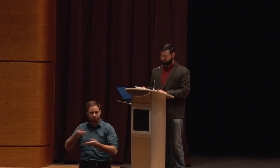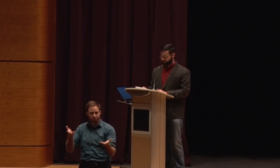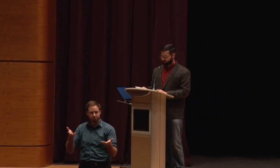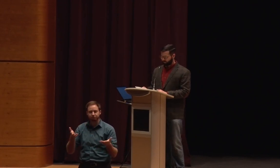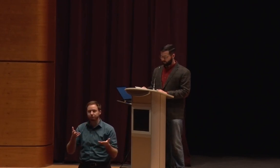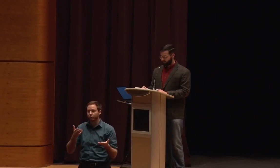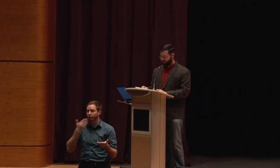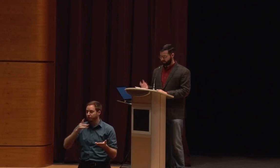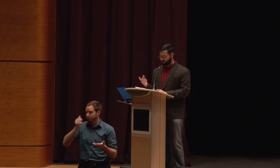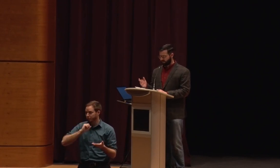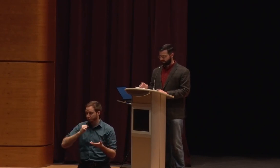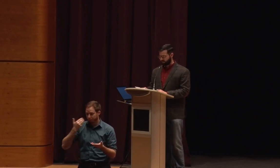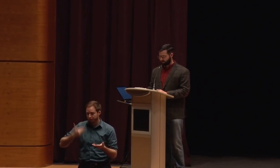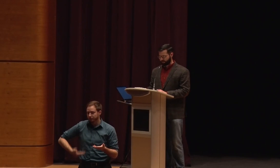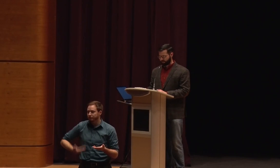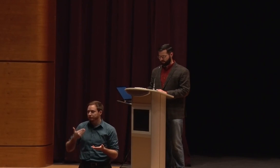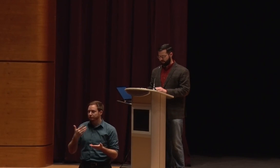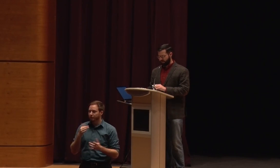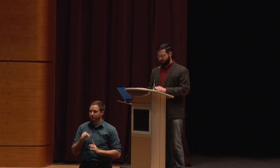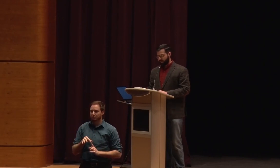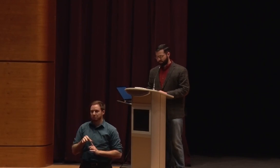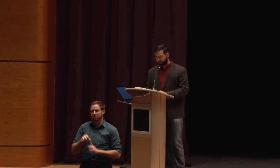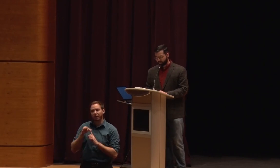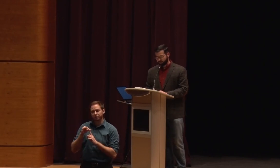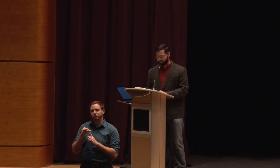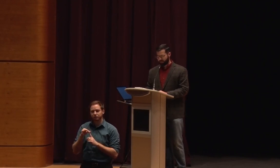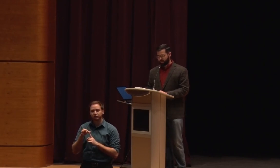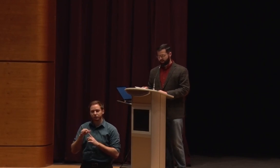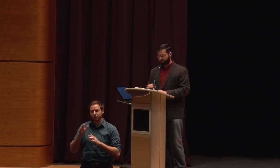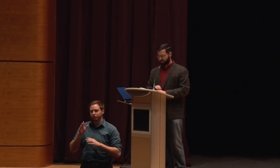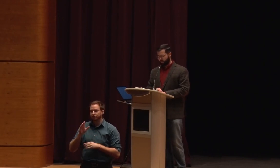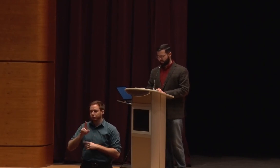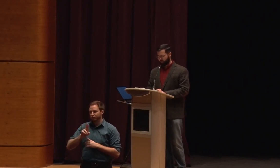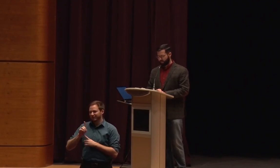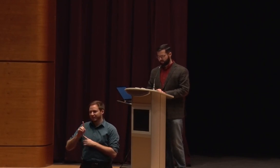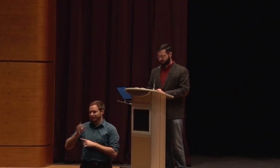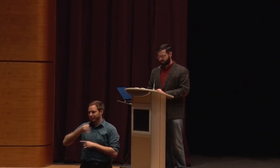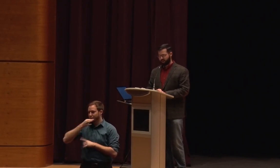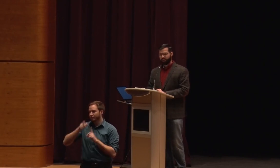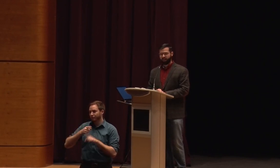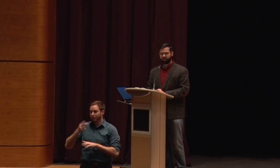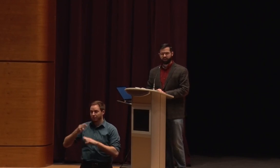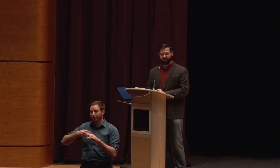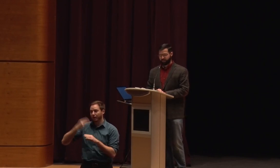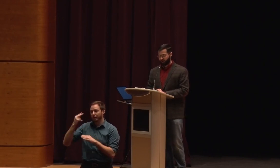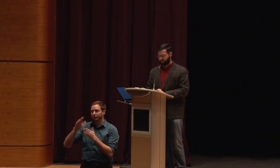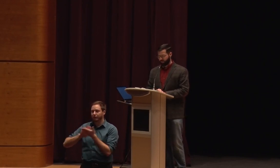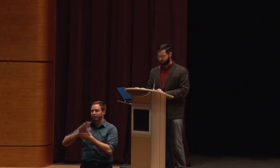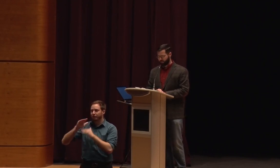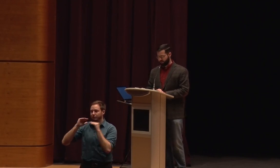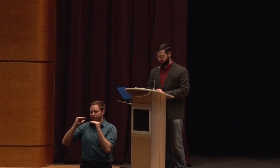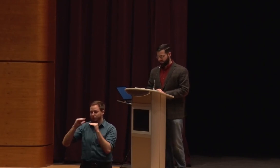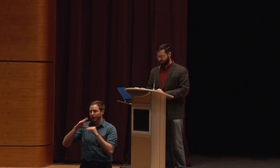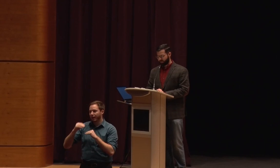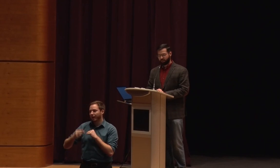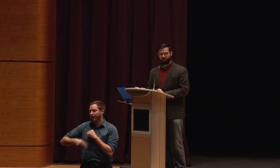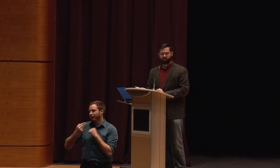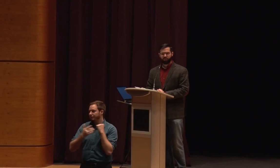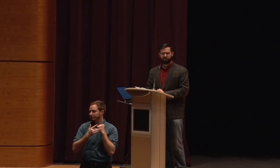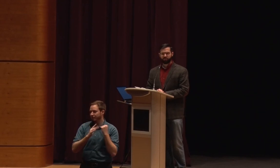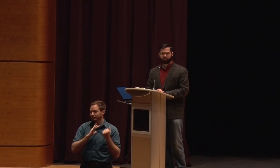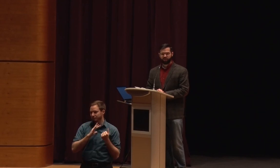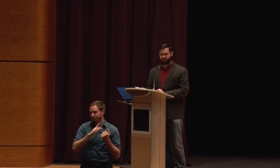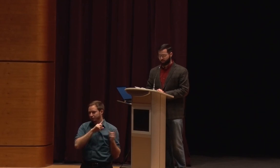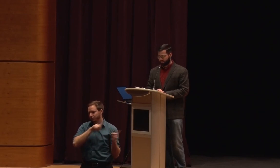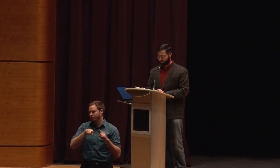with me. This morning, a very special treat, a Universal Design expert hailing from both higher ed and the high-tech worlds. He's come